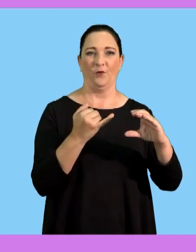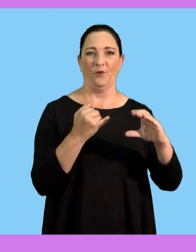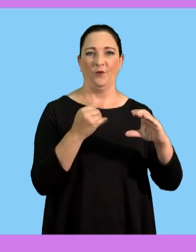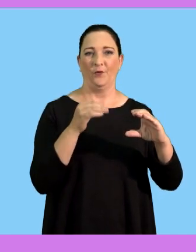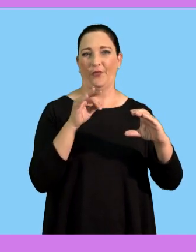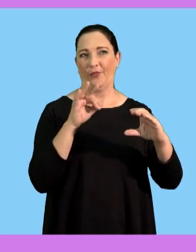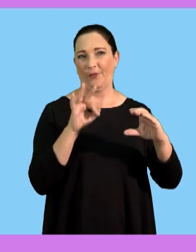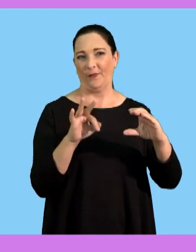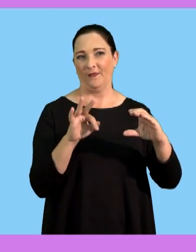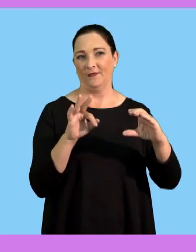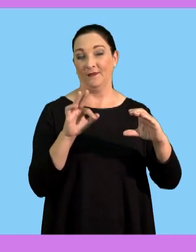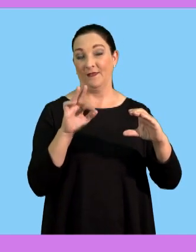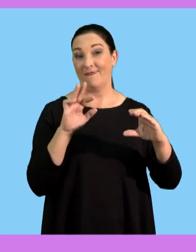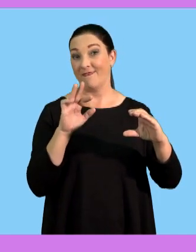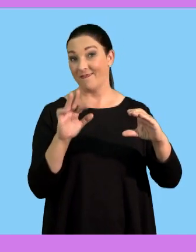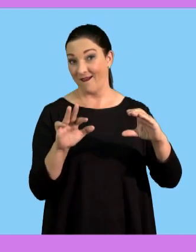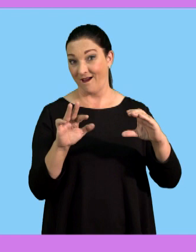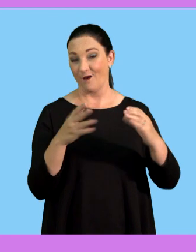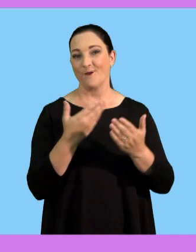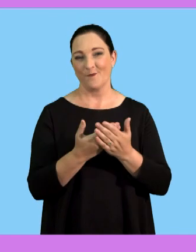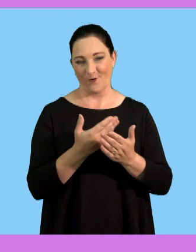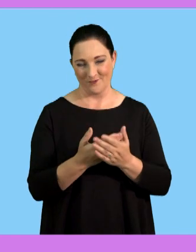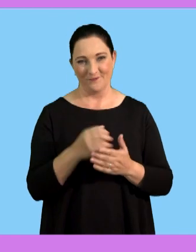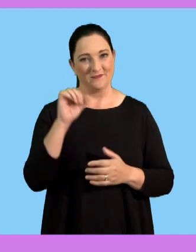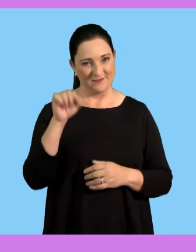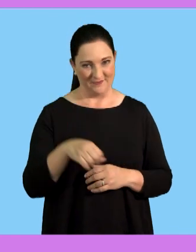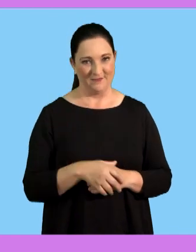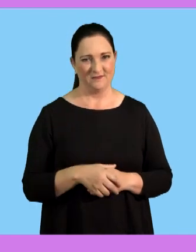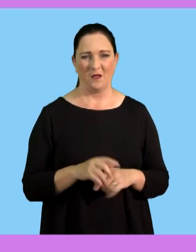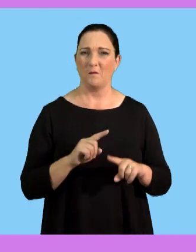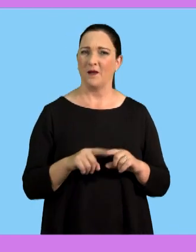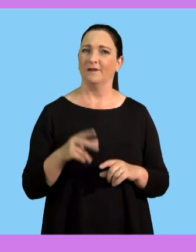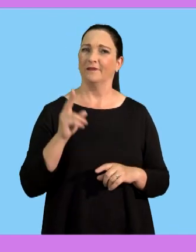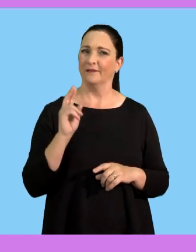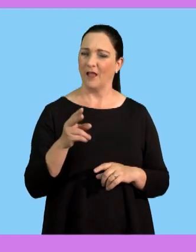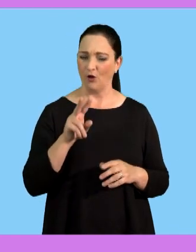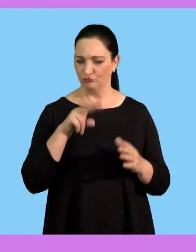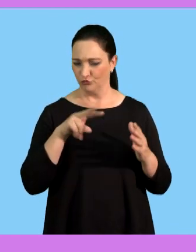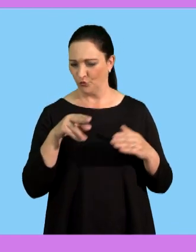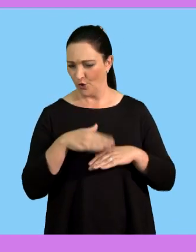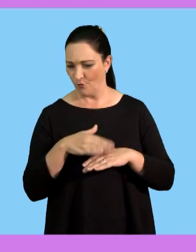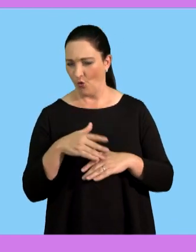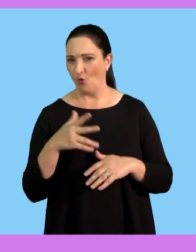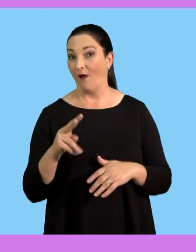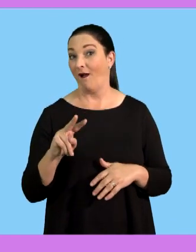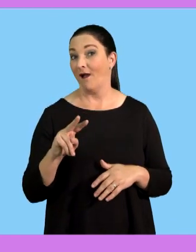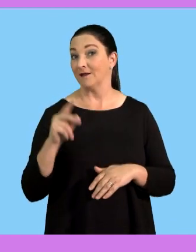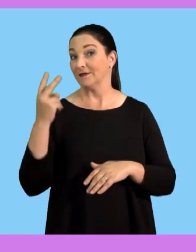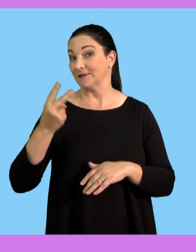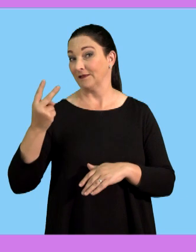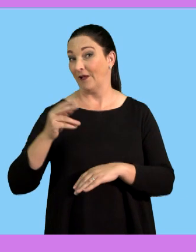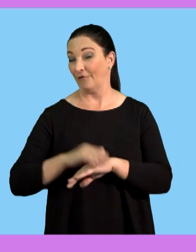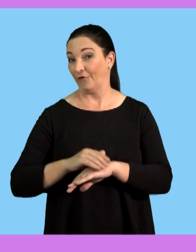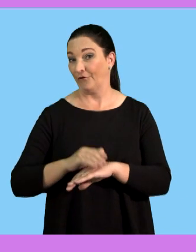going to cancel that one, meaning now my total possible outcomes is what? Yes, it's 39. But then we continued by saying